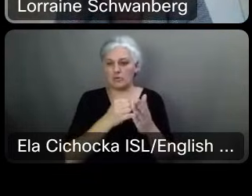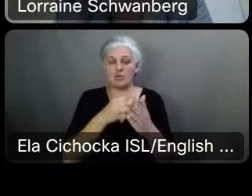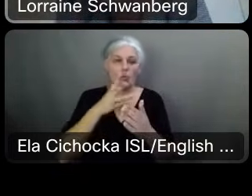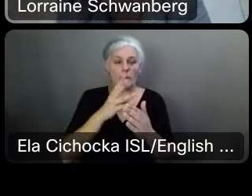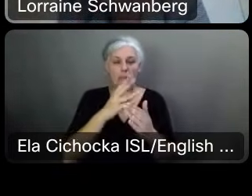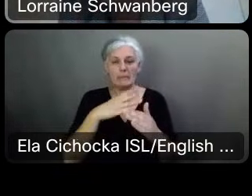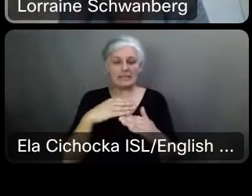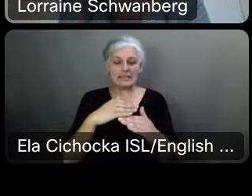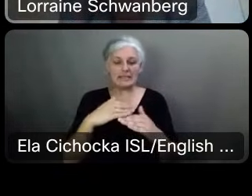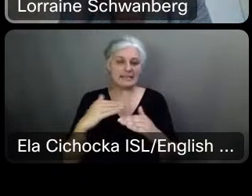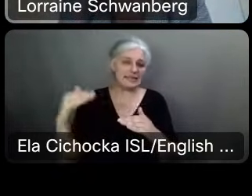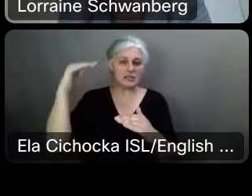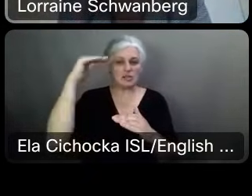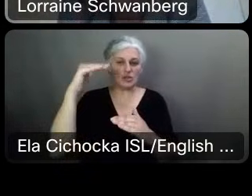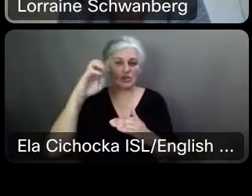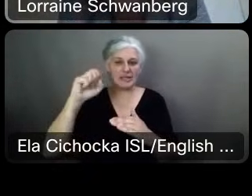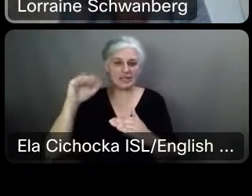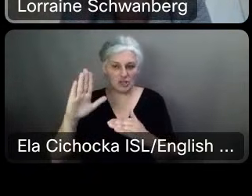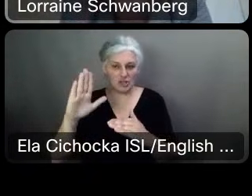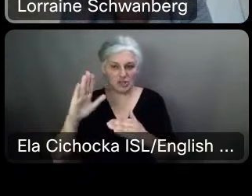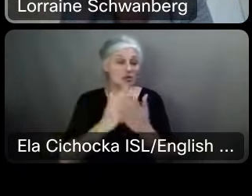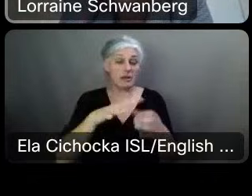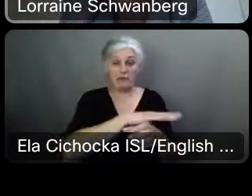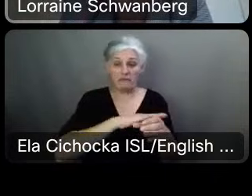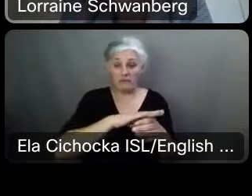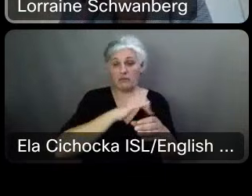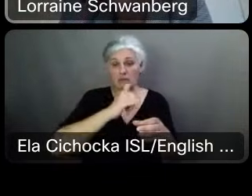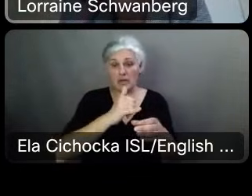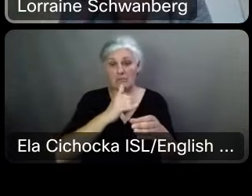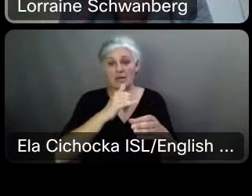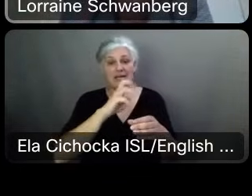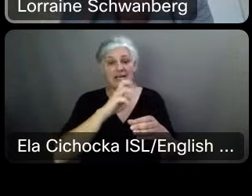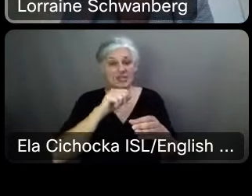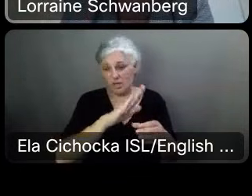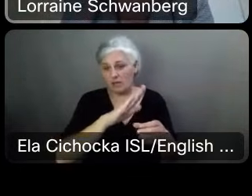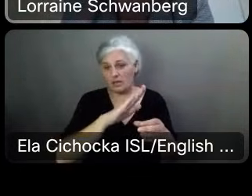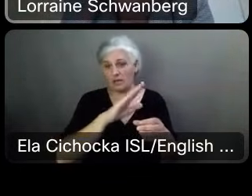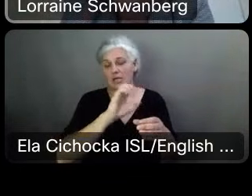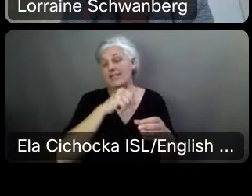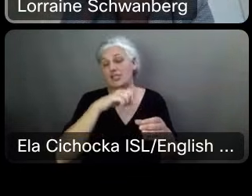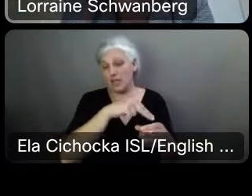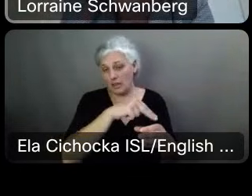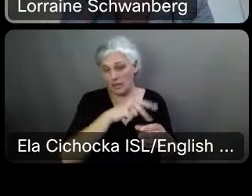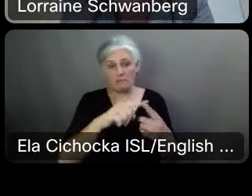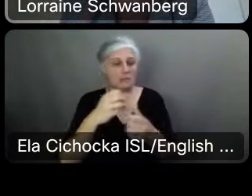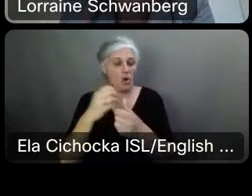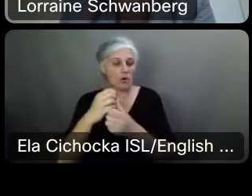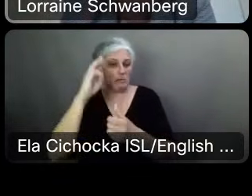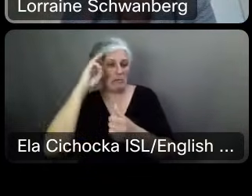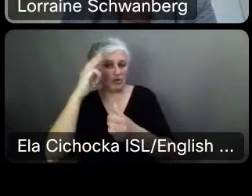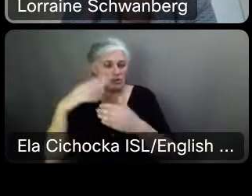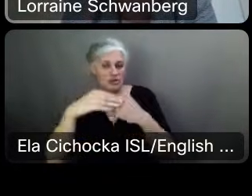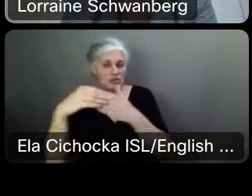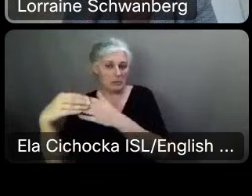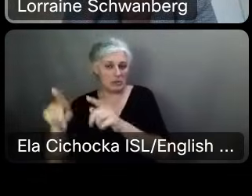it's obviously recognized that in some settings there might not be actual clinicians working, and then it might be a managerial champion.